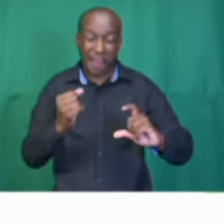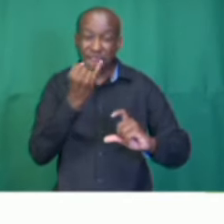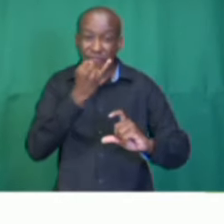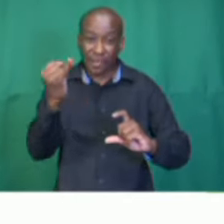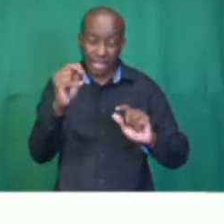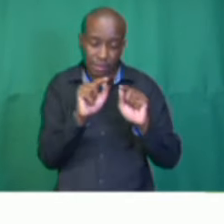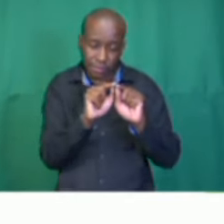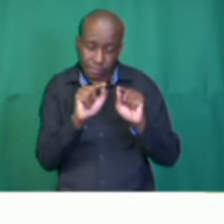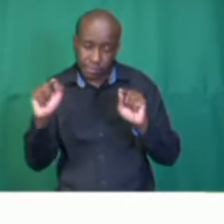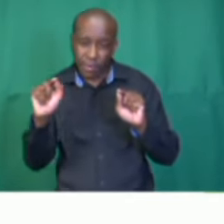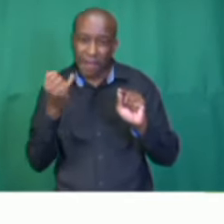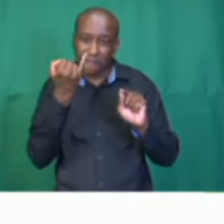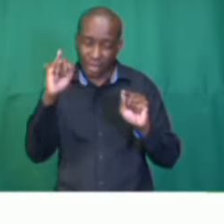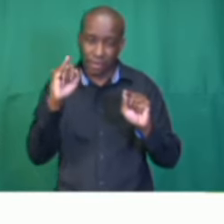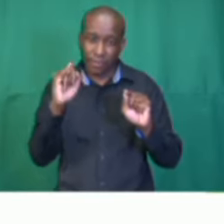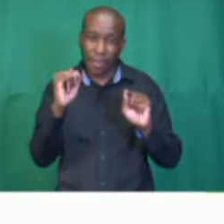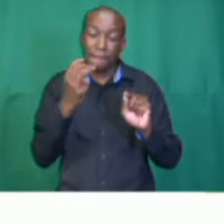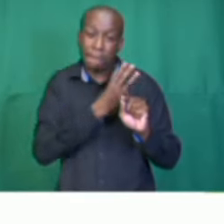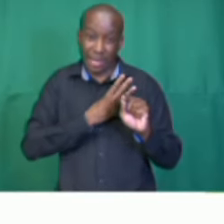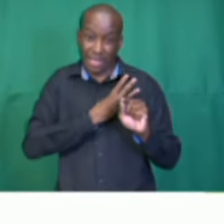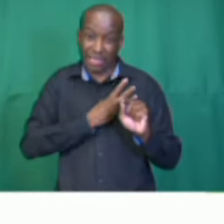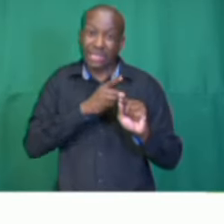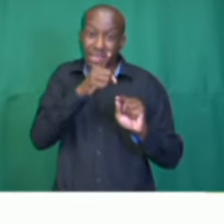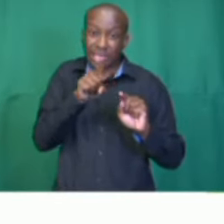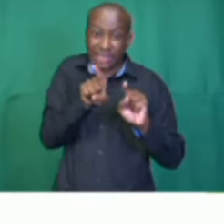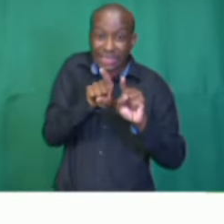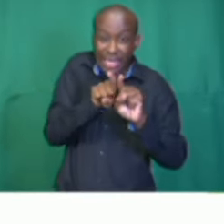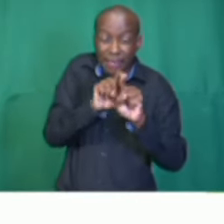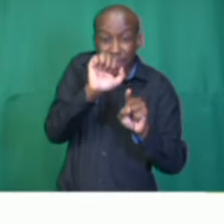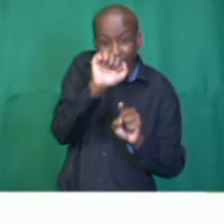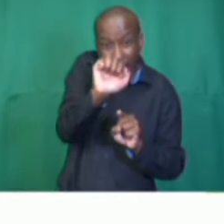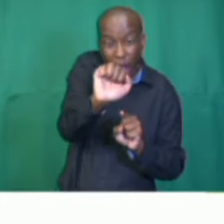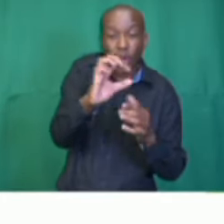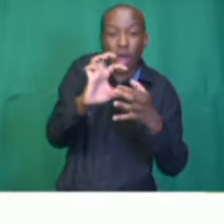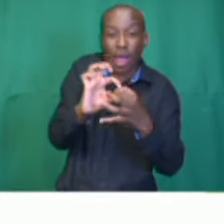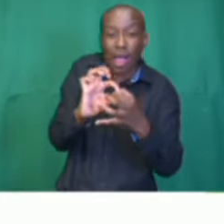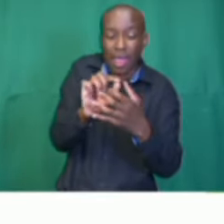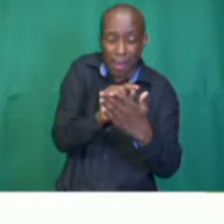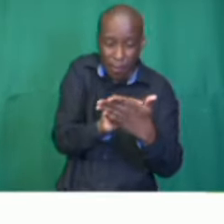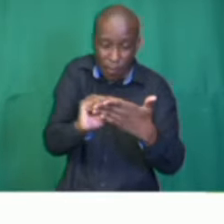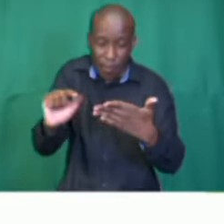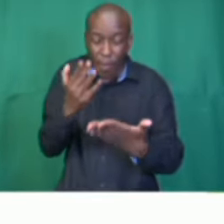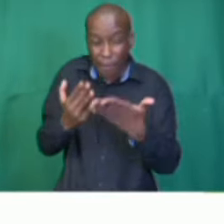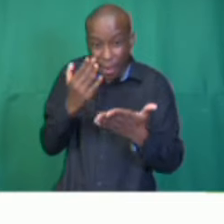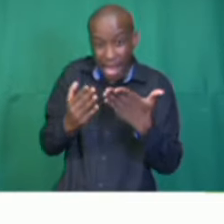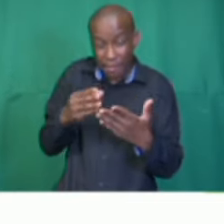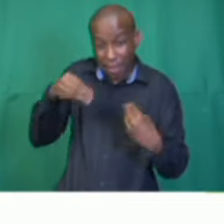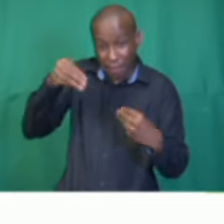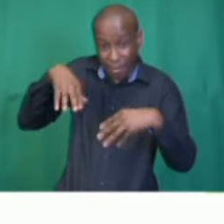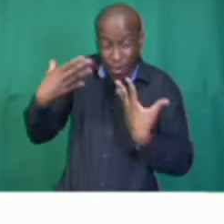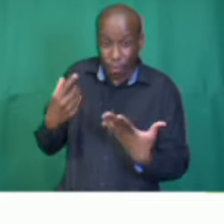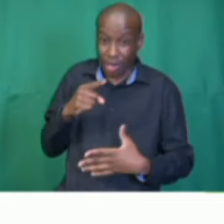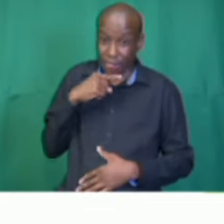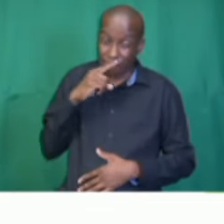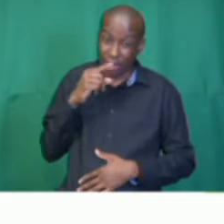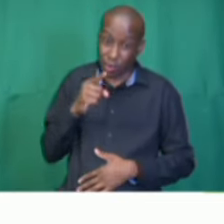sentence together. If you can, you may also try to underline, even though you don't have it on paper, but I'm sure you are seeing it